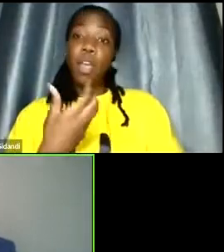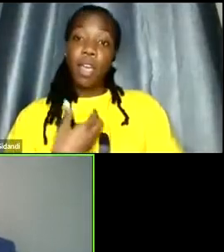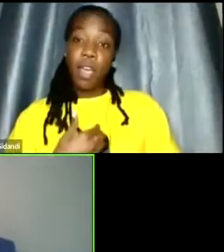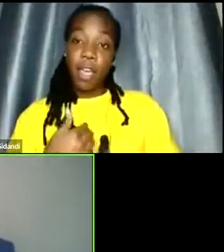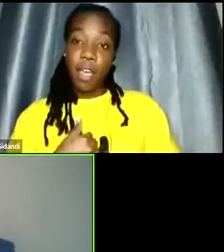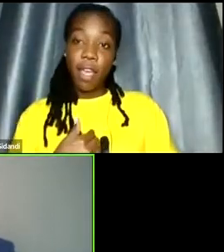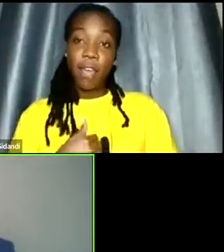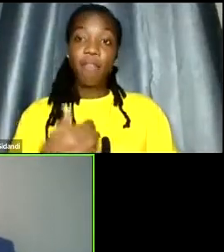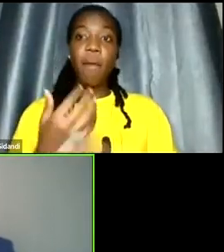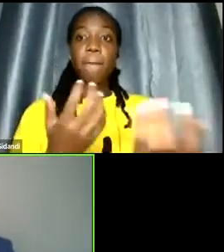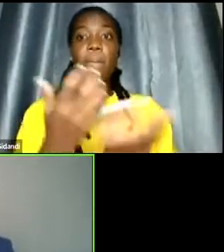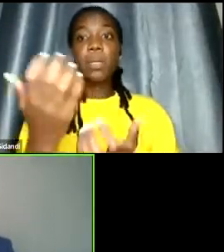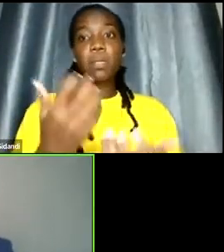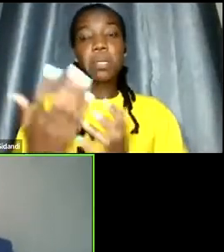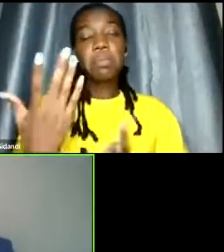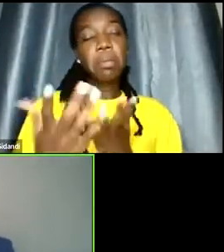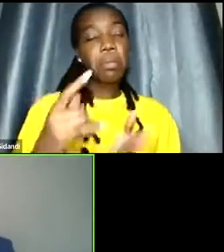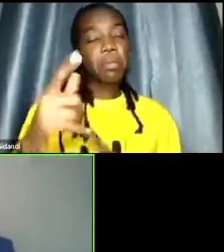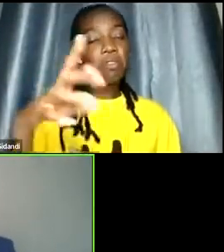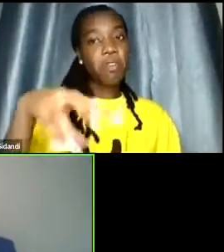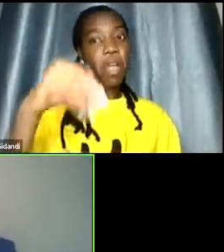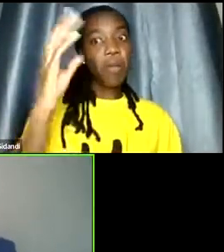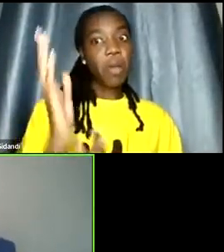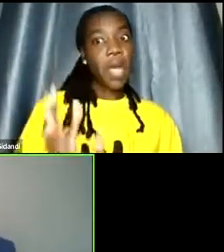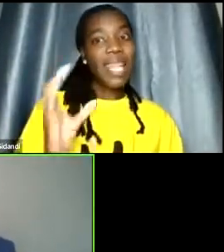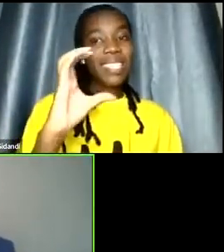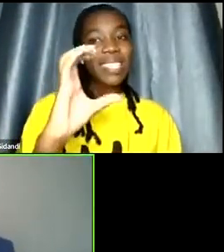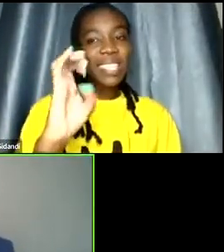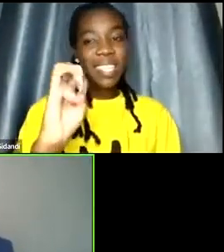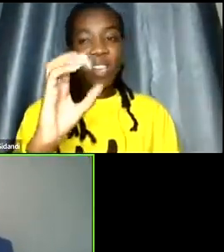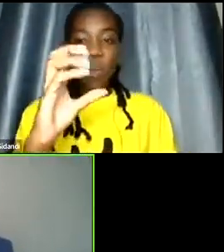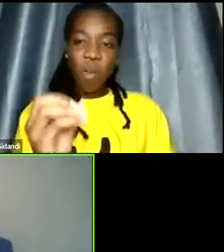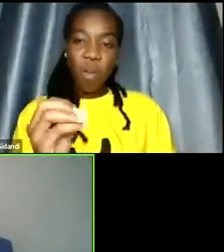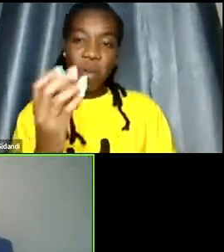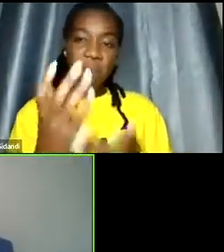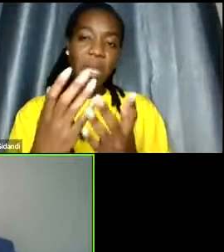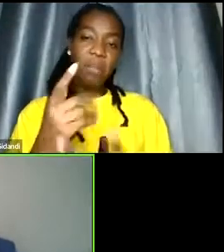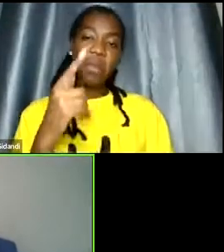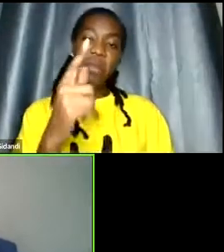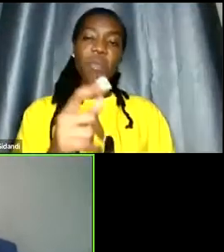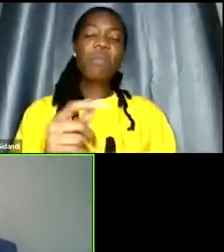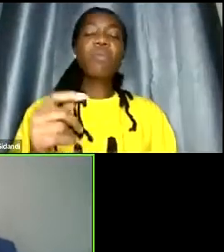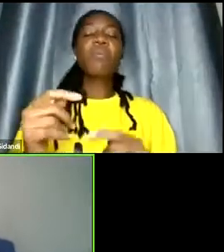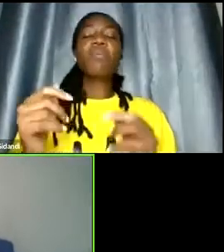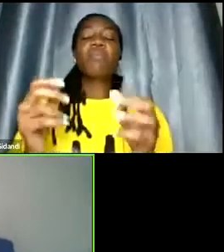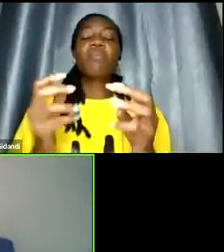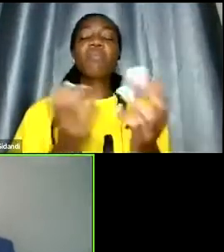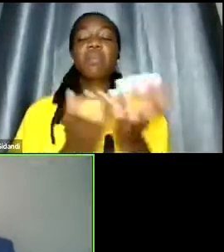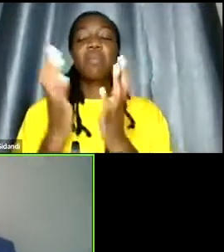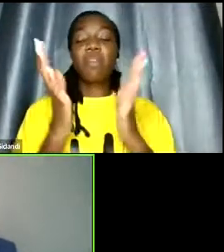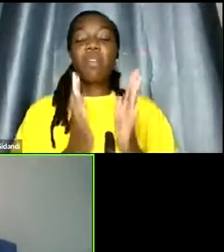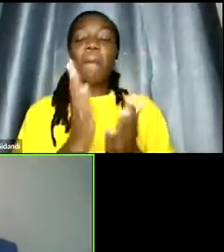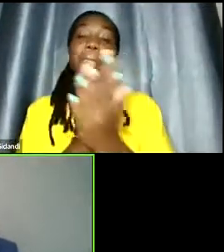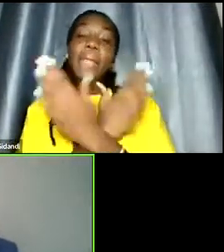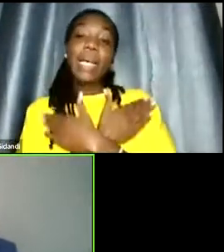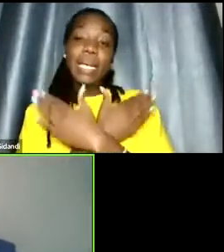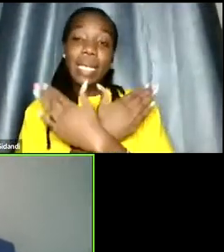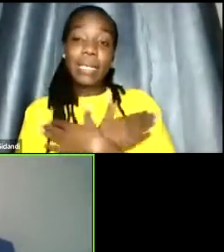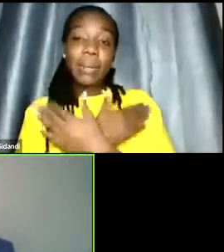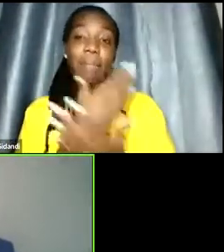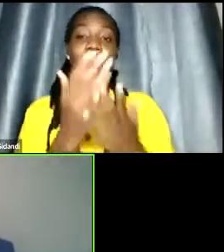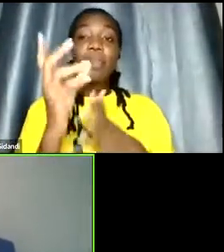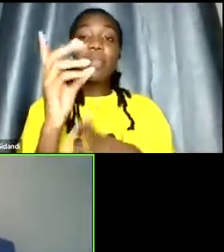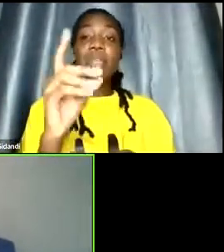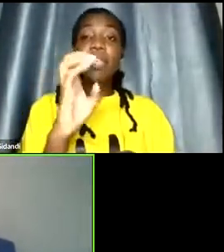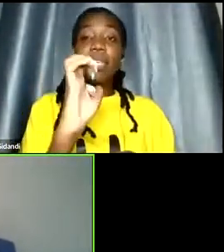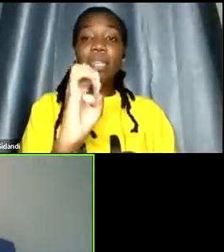be the founder, you might be the CEO, you might be the proprietor, might be a sole proprietorship, might be a partnership, might be a dealership, might